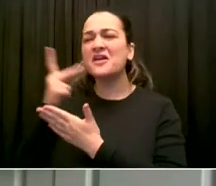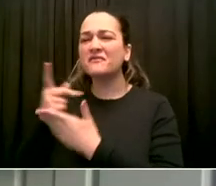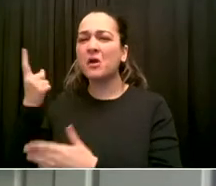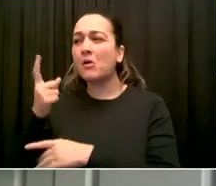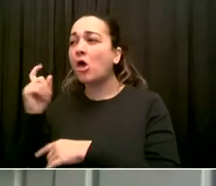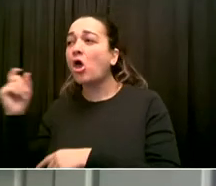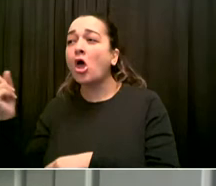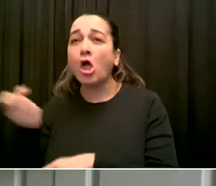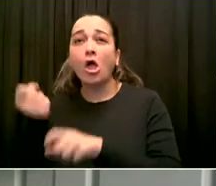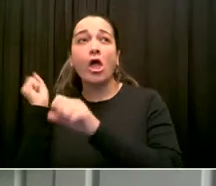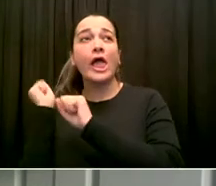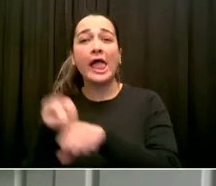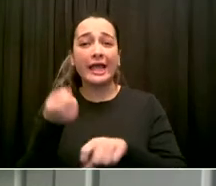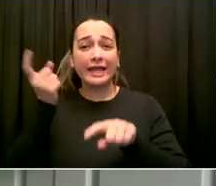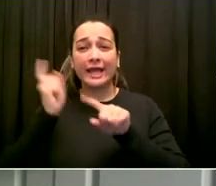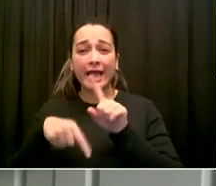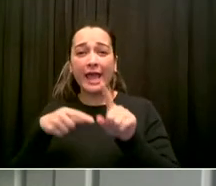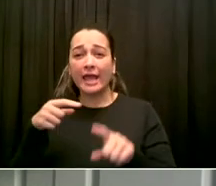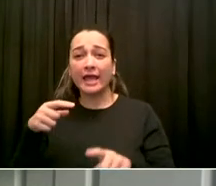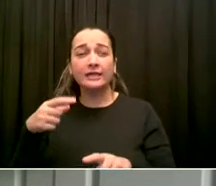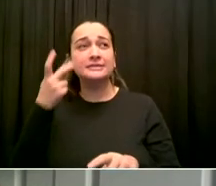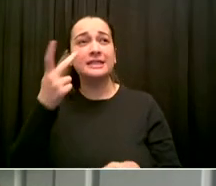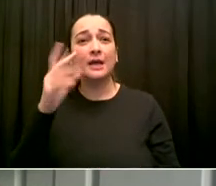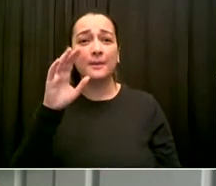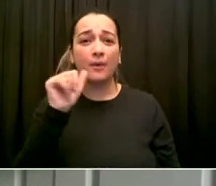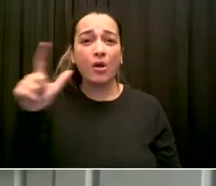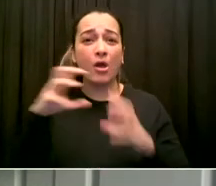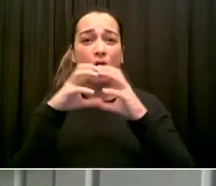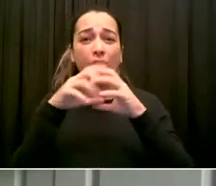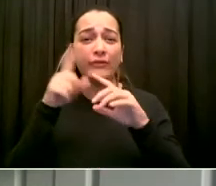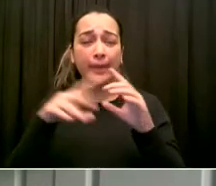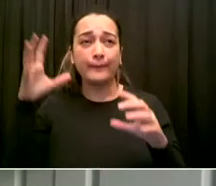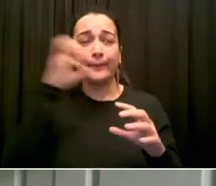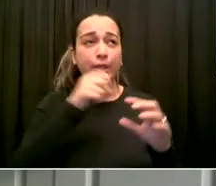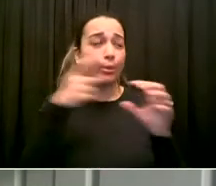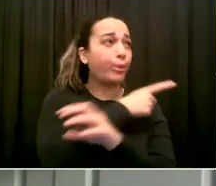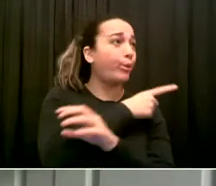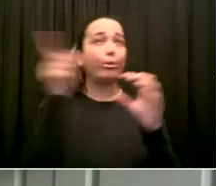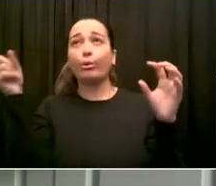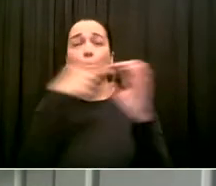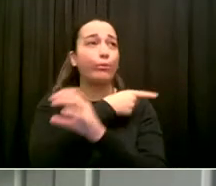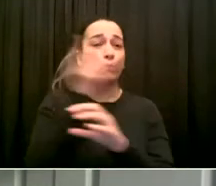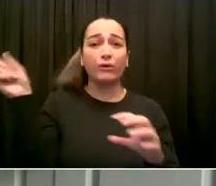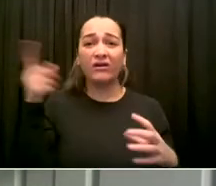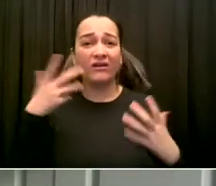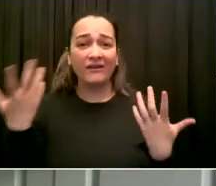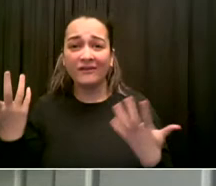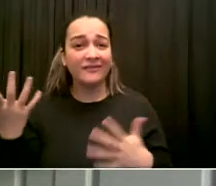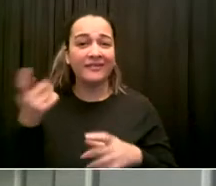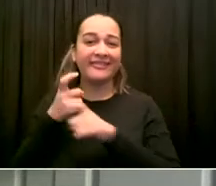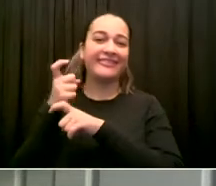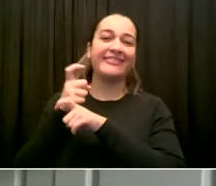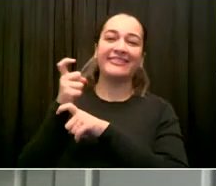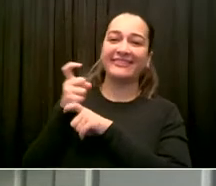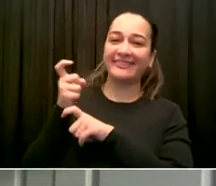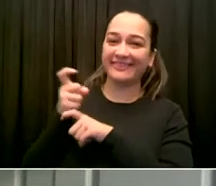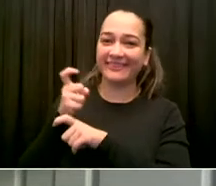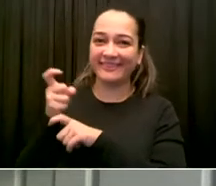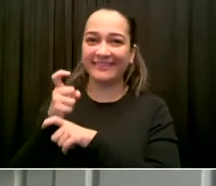softball game a few years ago between the mayor's office and the New York City Press Corps, a game, obviously, which we